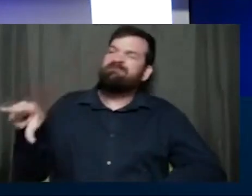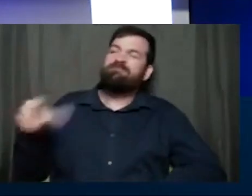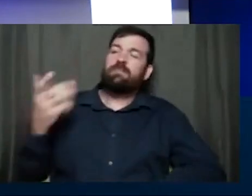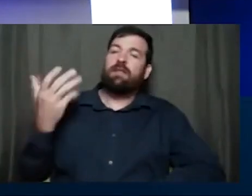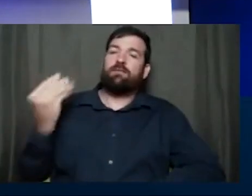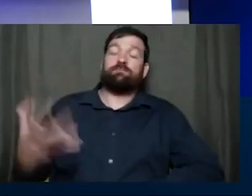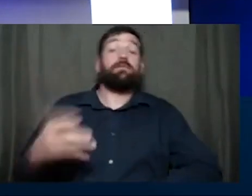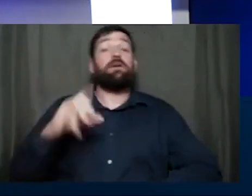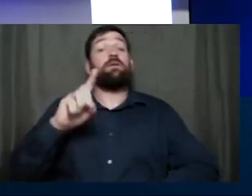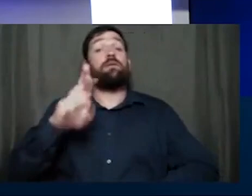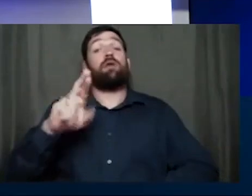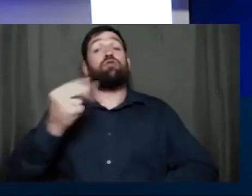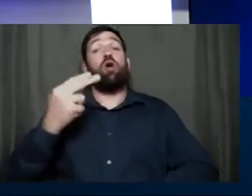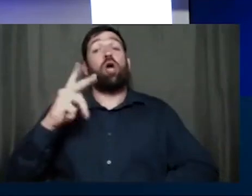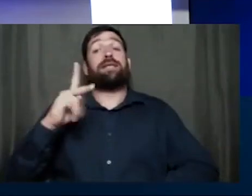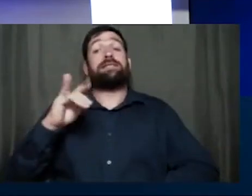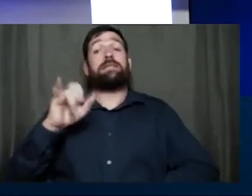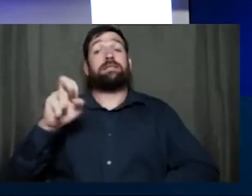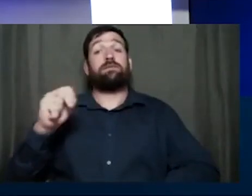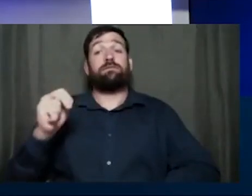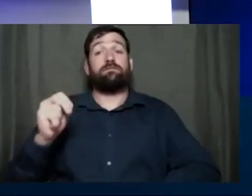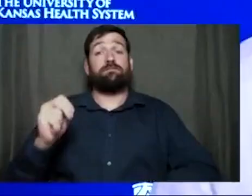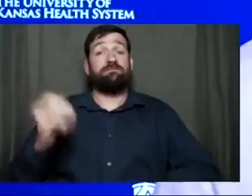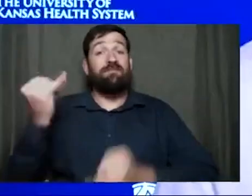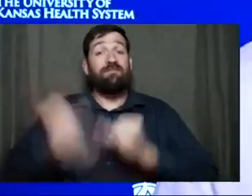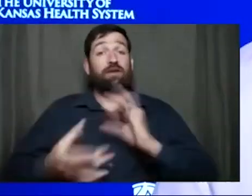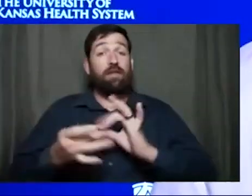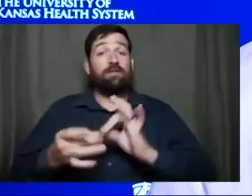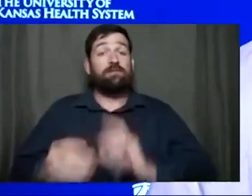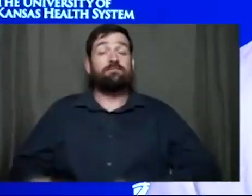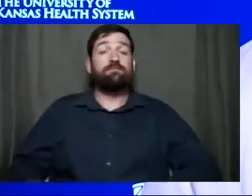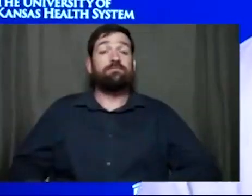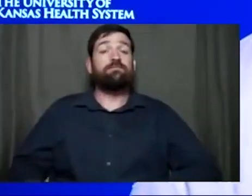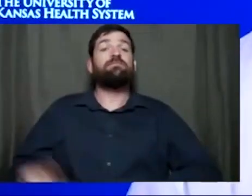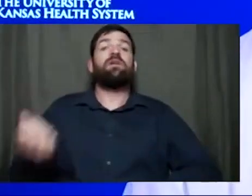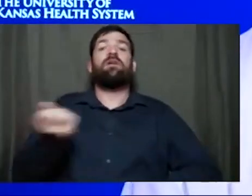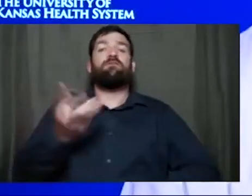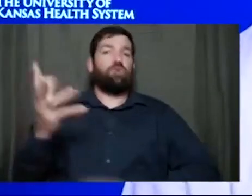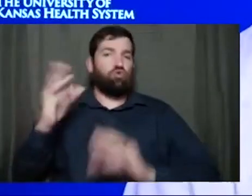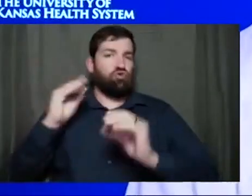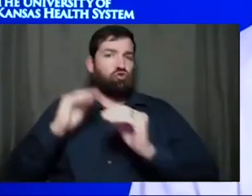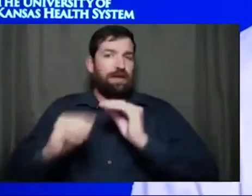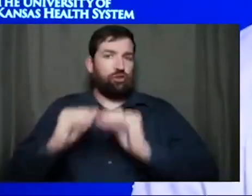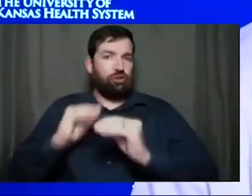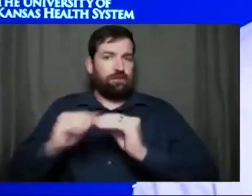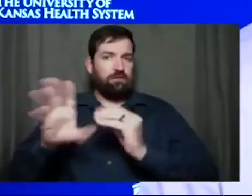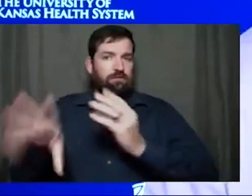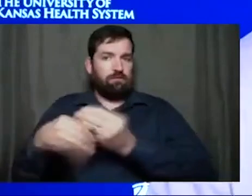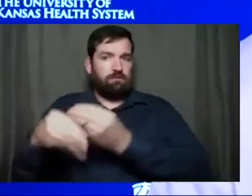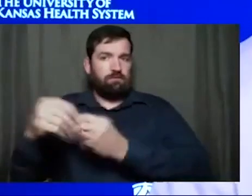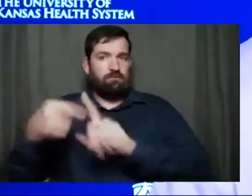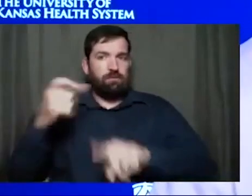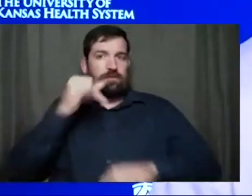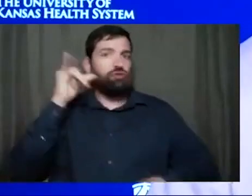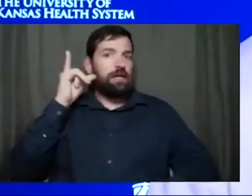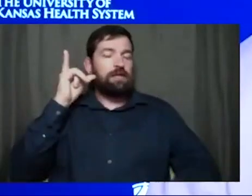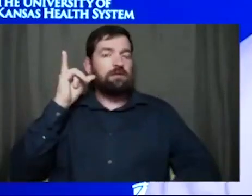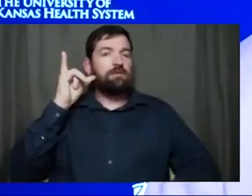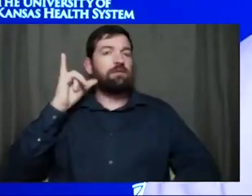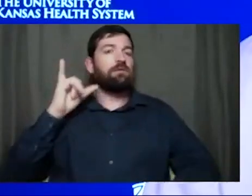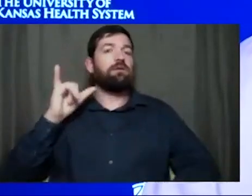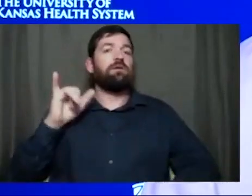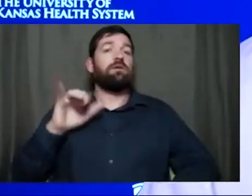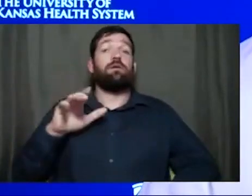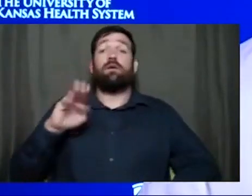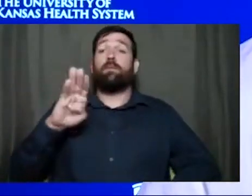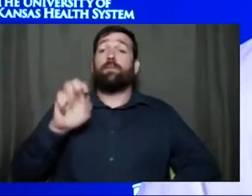Hawkinson, give us some parting words today. I think I had a couple corrections and addendums from yesterday. We had that. We addressed the boosters